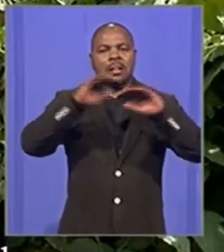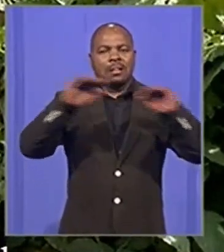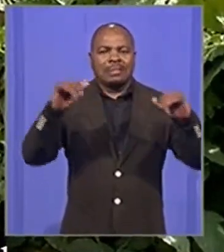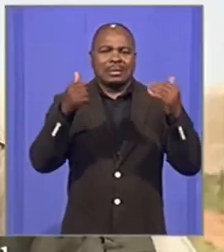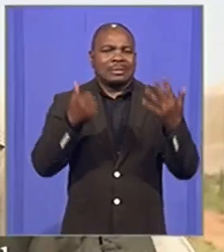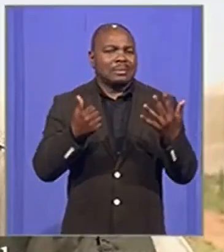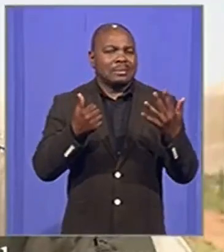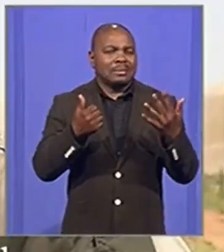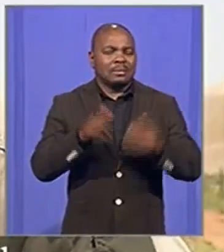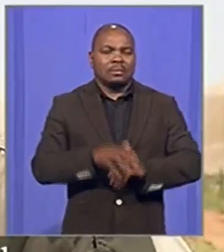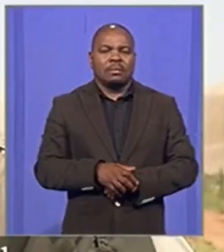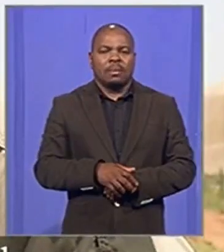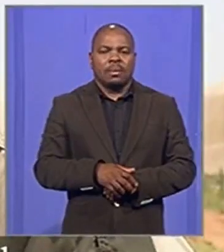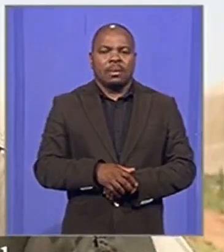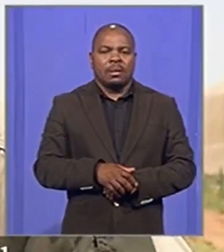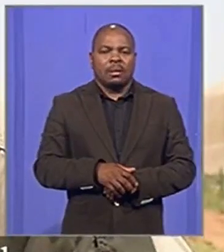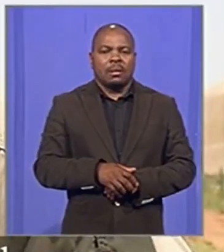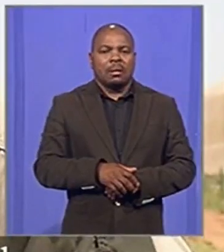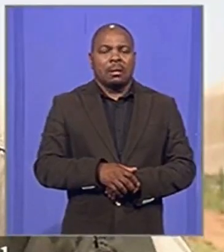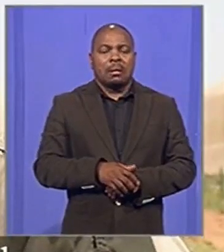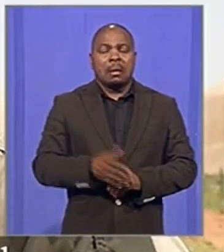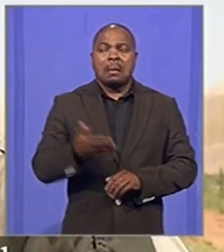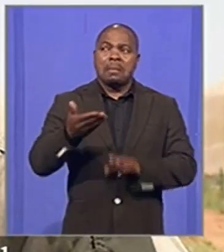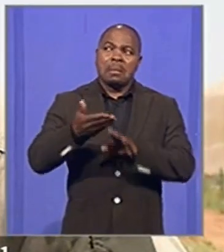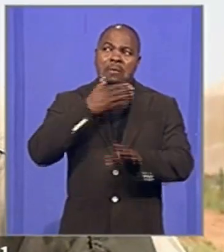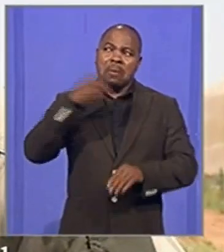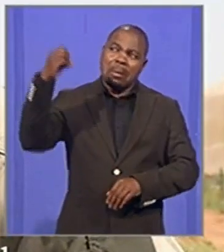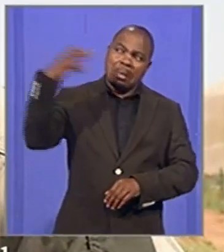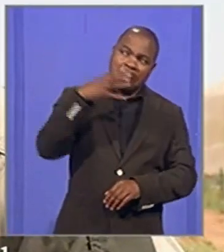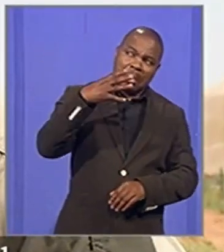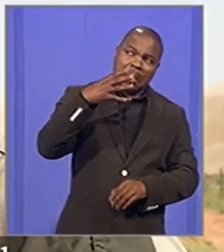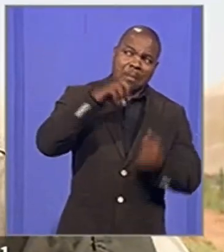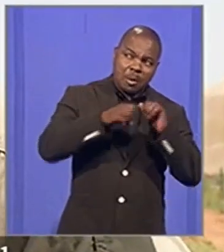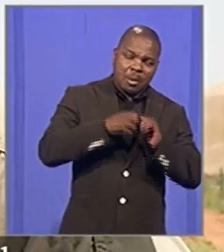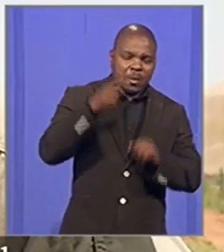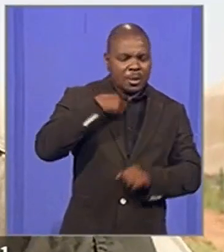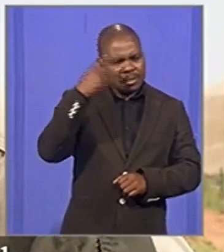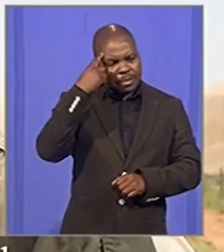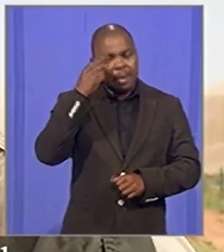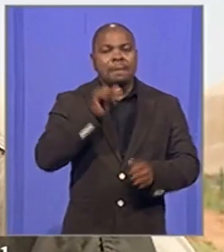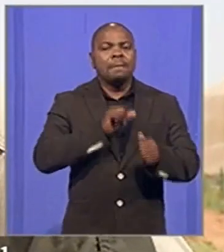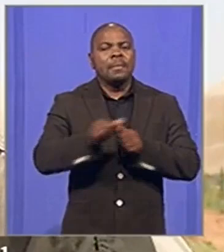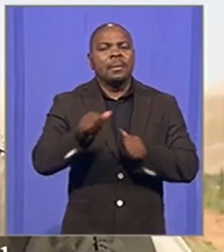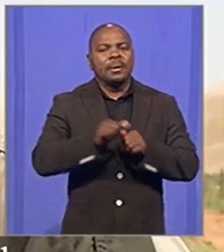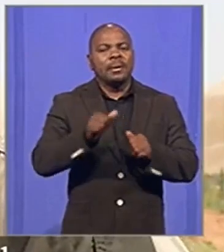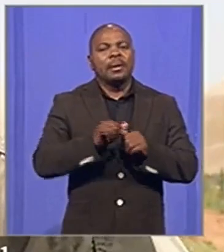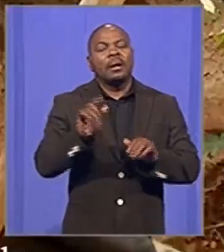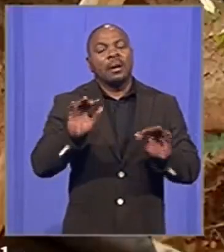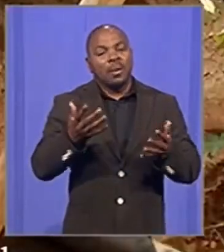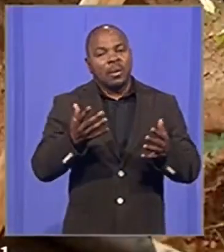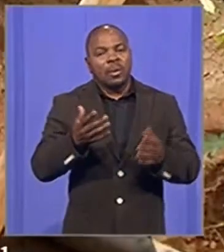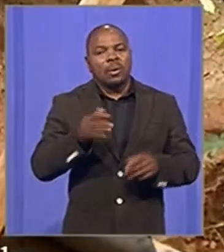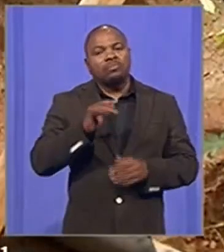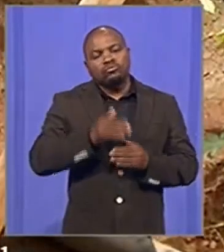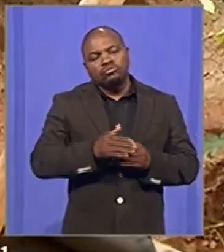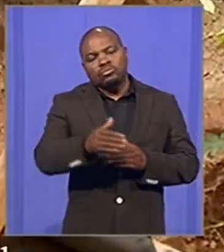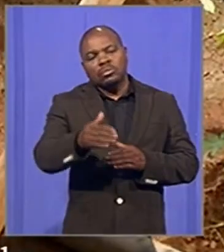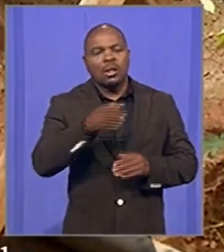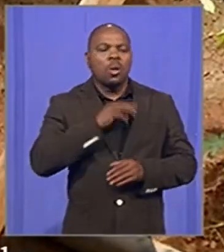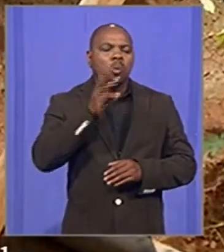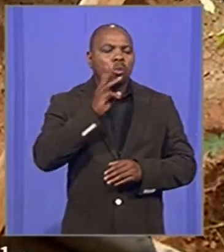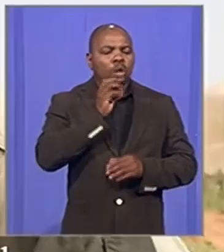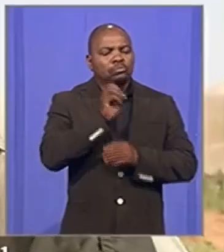motlakase. Re ile go ba re ba le problem ya heat ra re gane motlho mongwe re ka leka go phusha ka go oketsa nako ya rena e re beng re